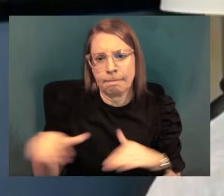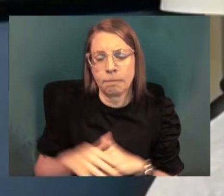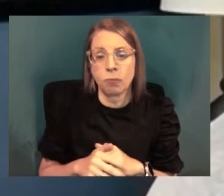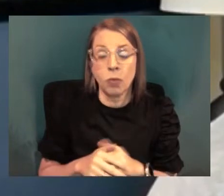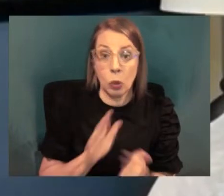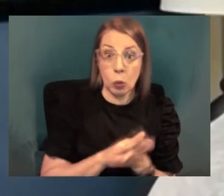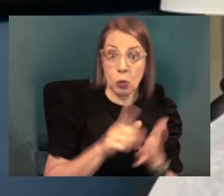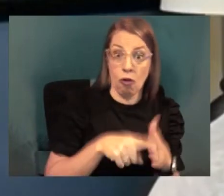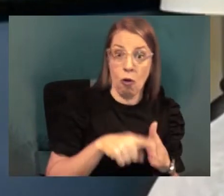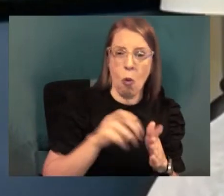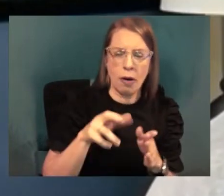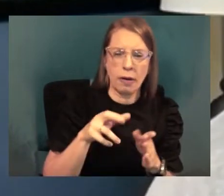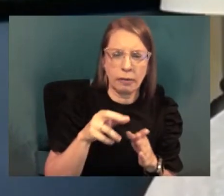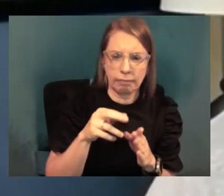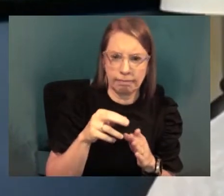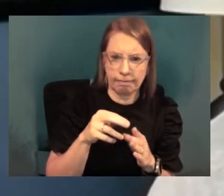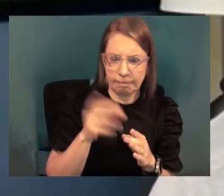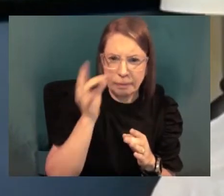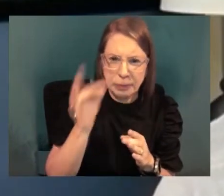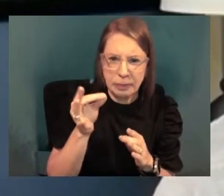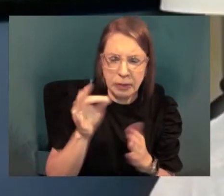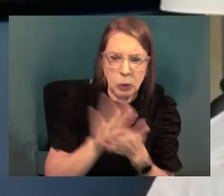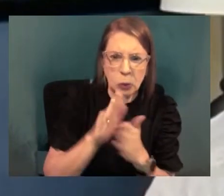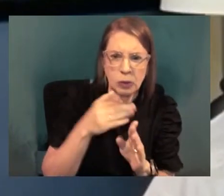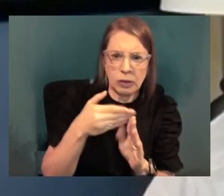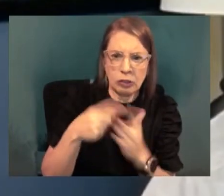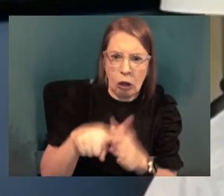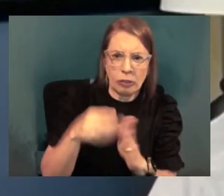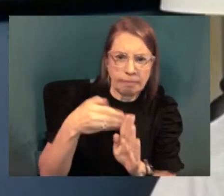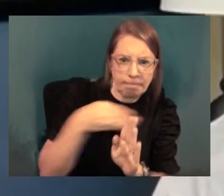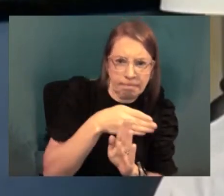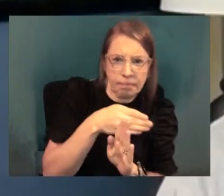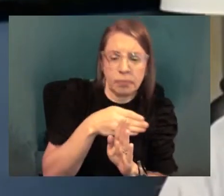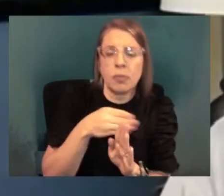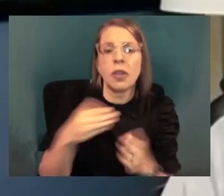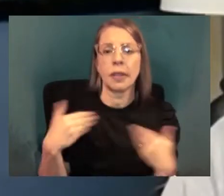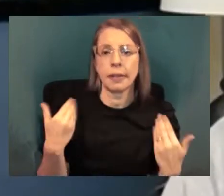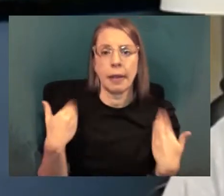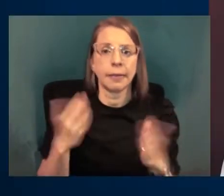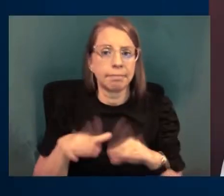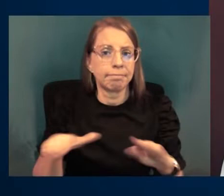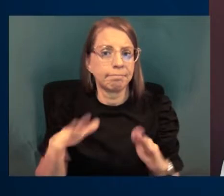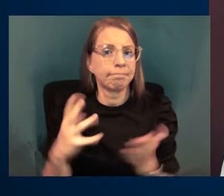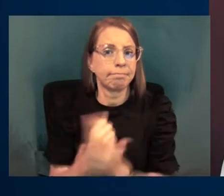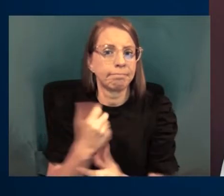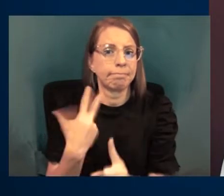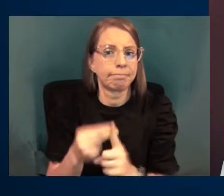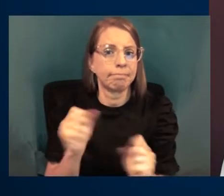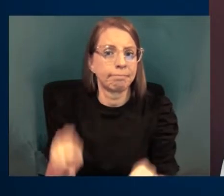starting or right before school starts, those younger children are going to be able to be vaccinated.